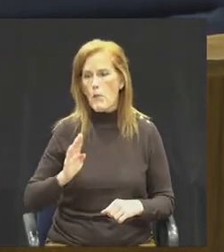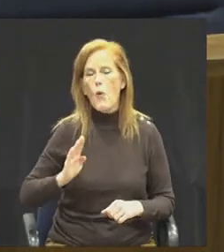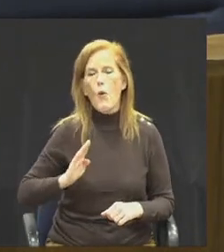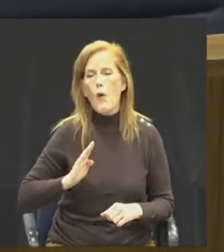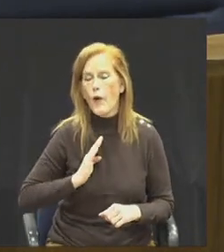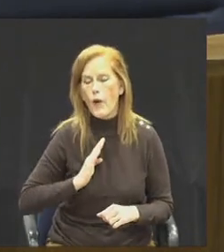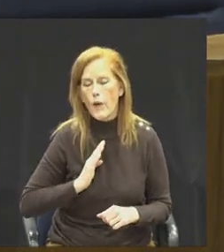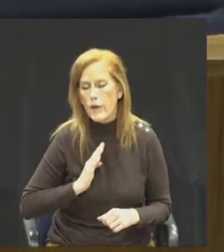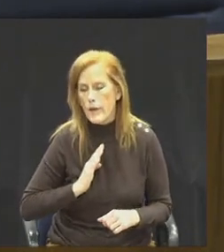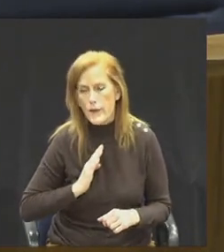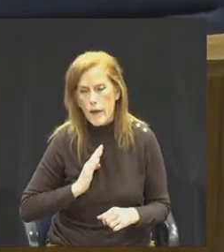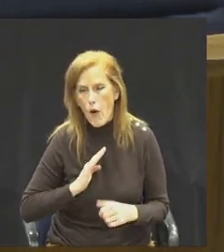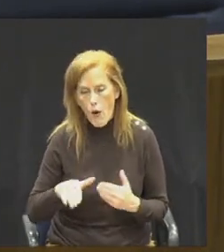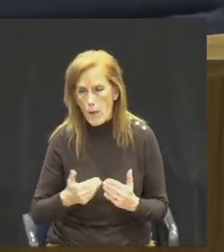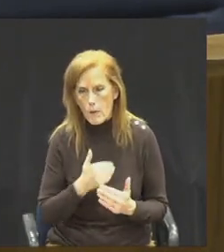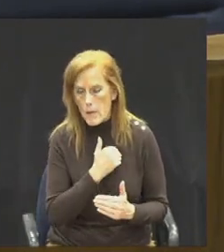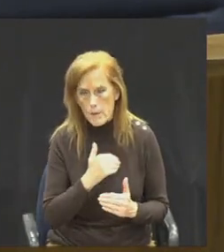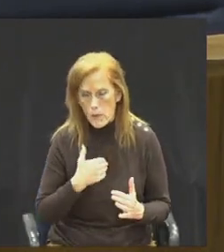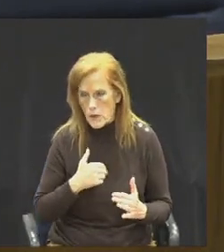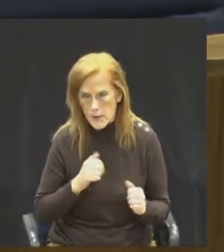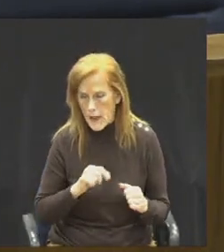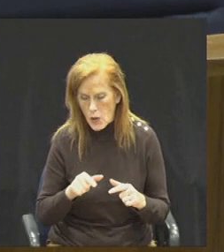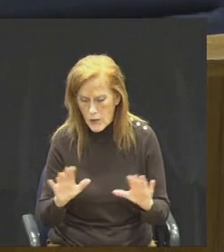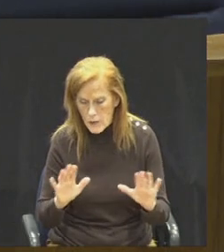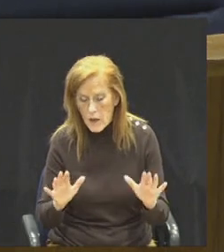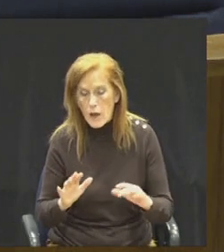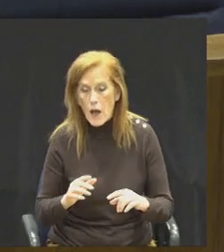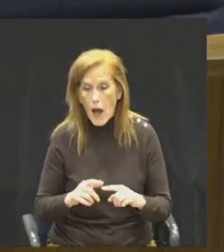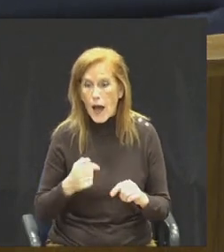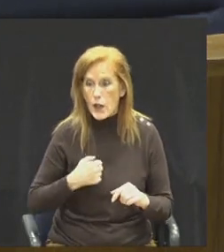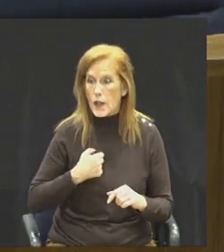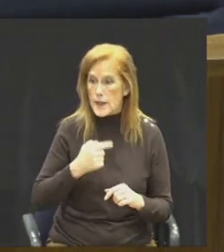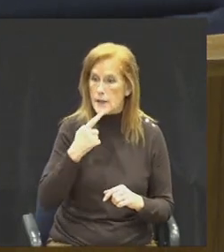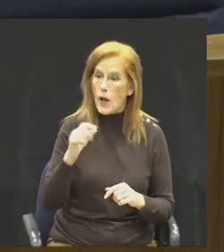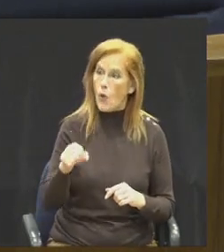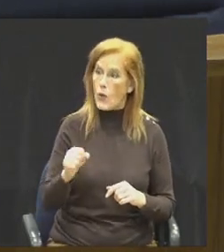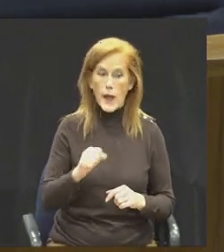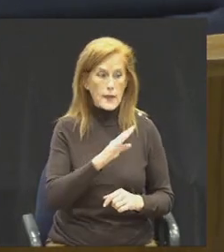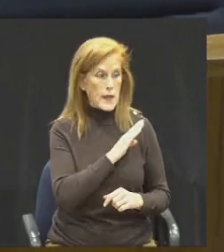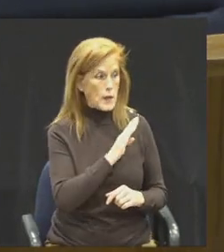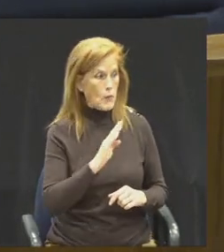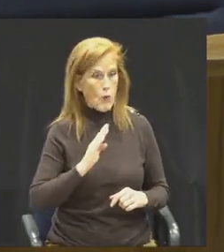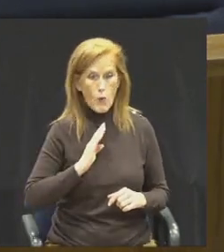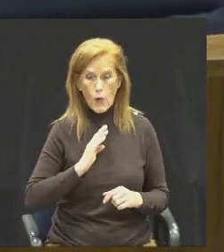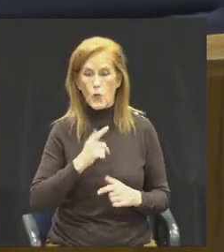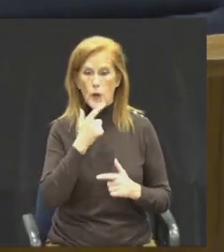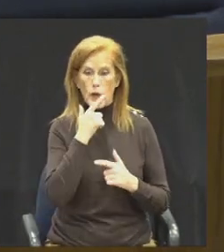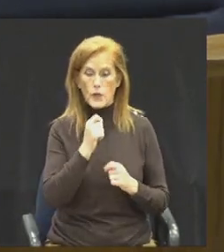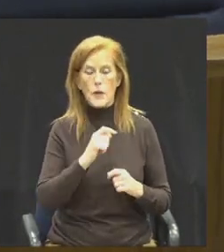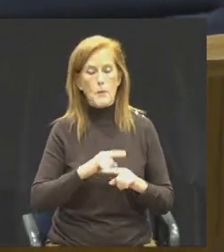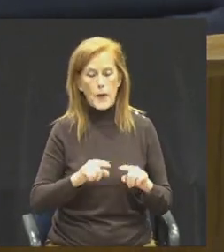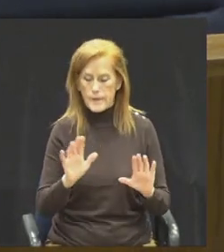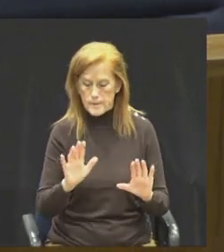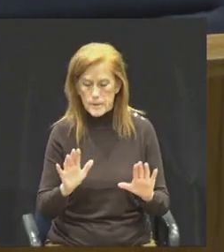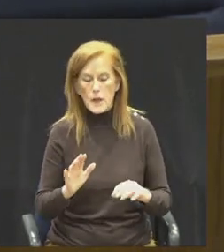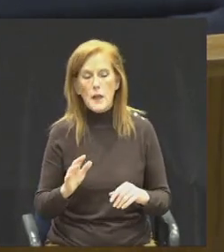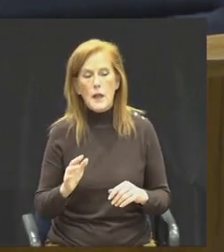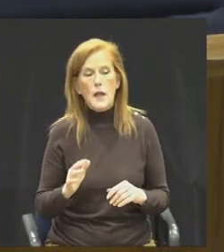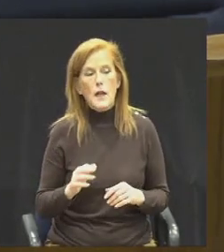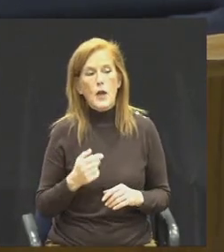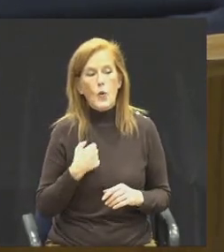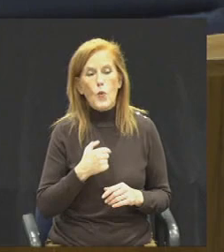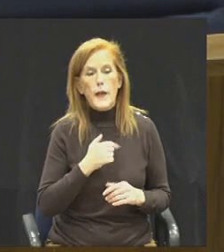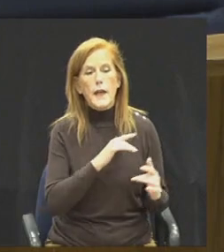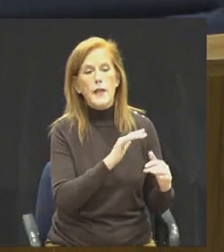sign up and say, yes, I'm interested, I'll be there. But to get that information out to the rest of them, we could share this. And then if there